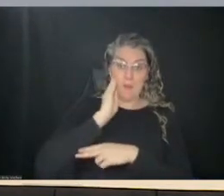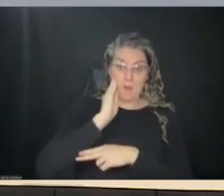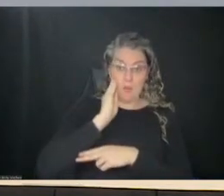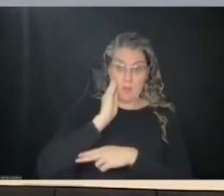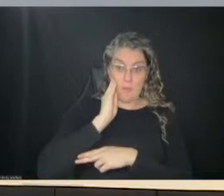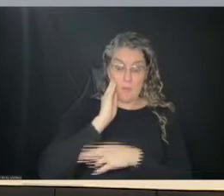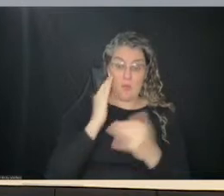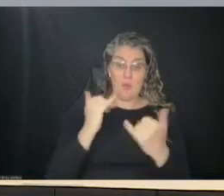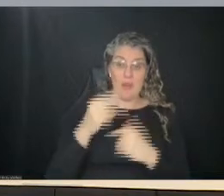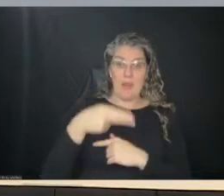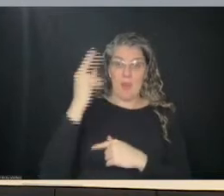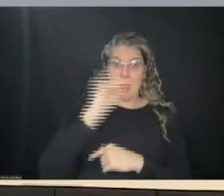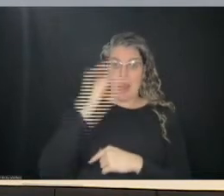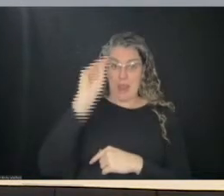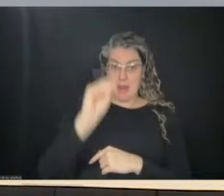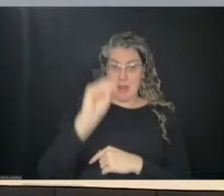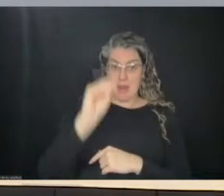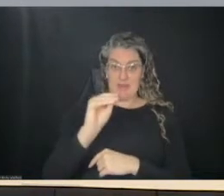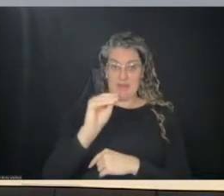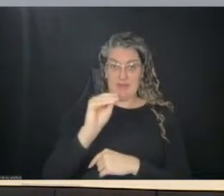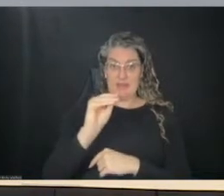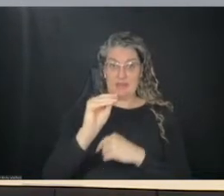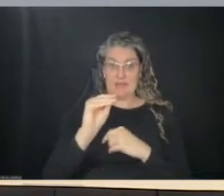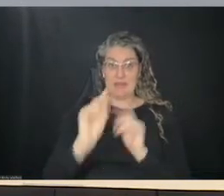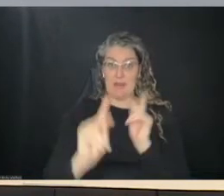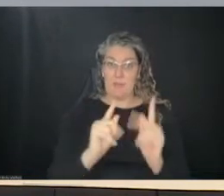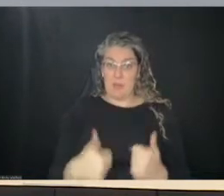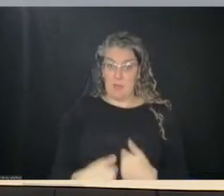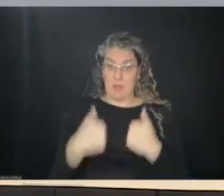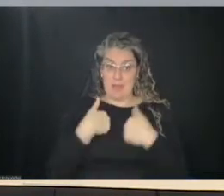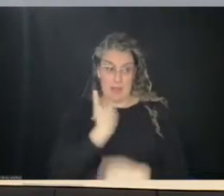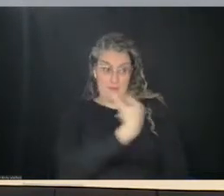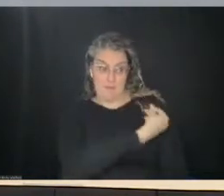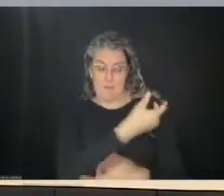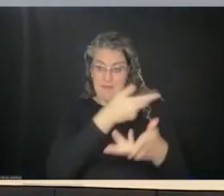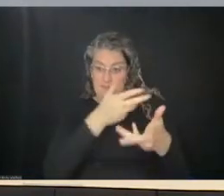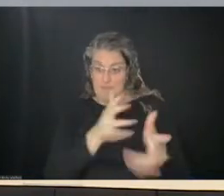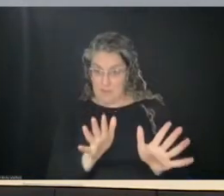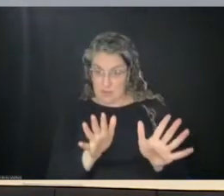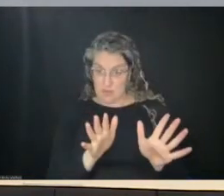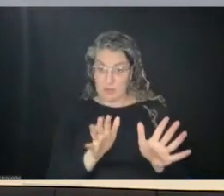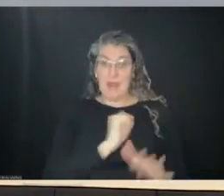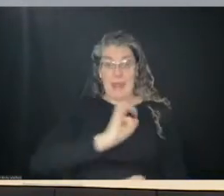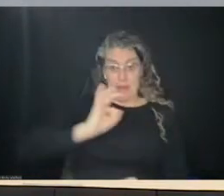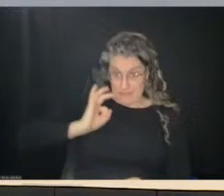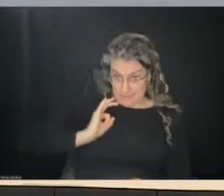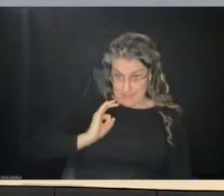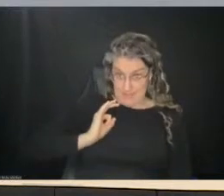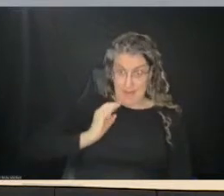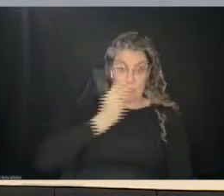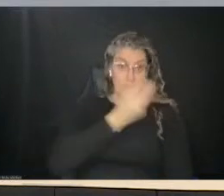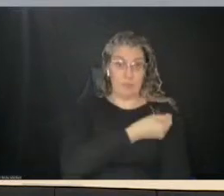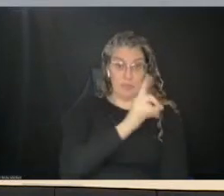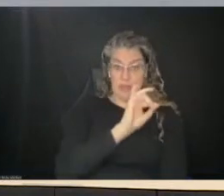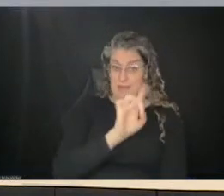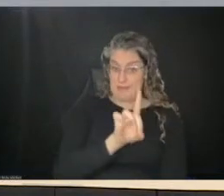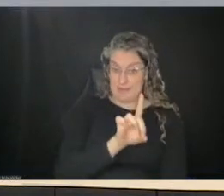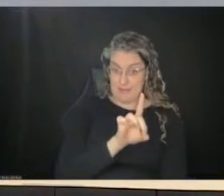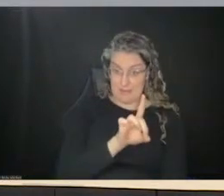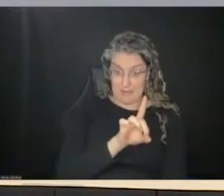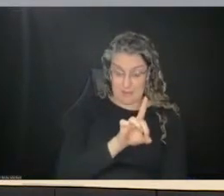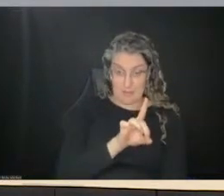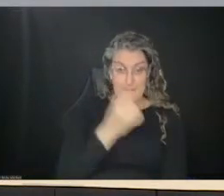of vaccine uptake for residents and staff, but there are a handful